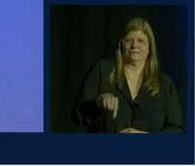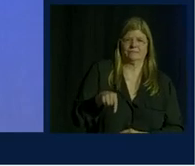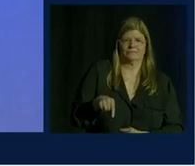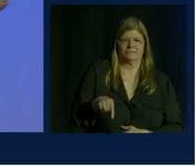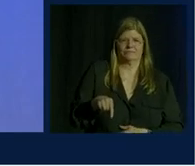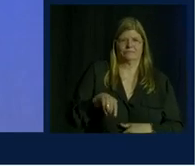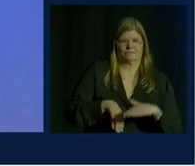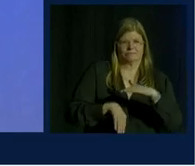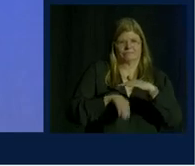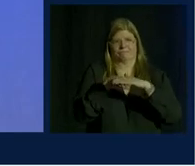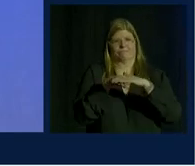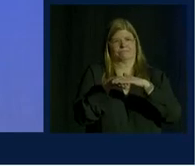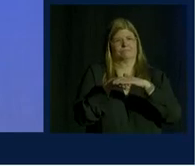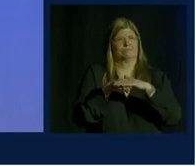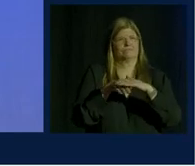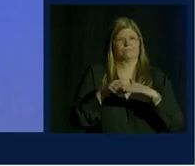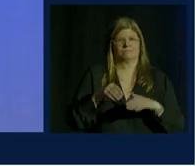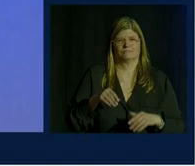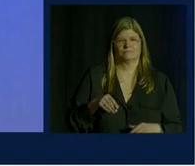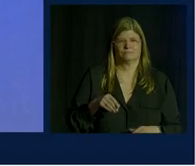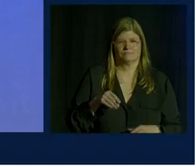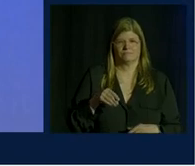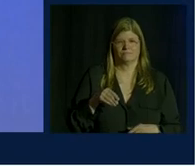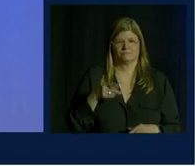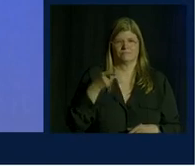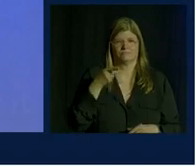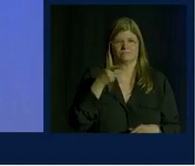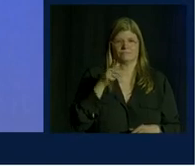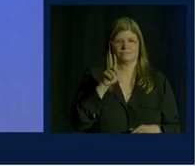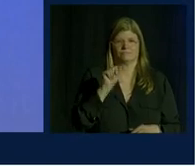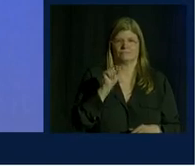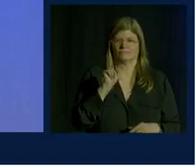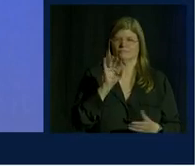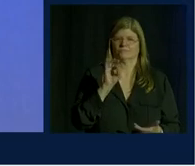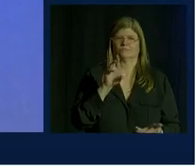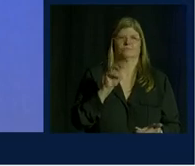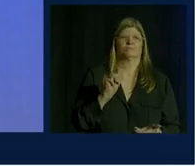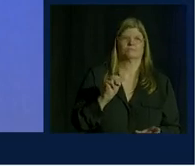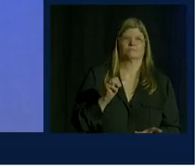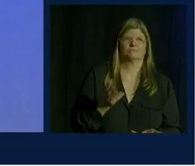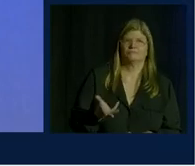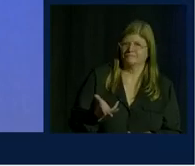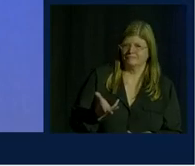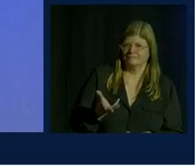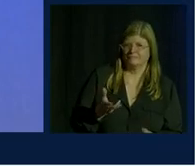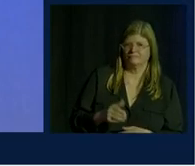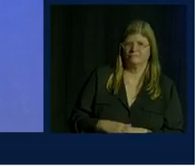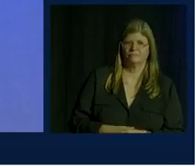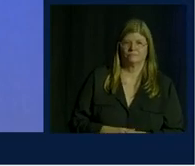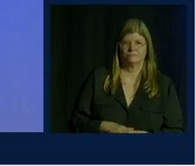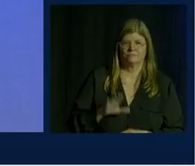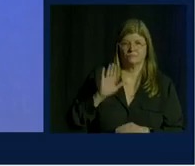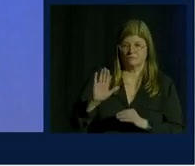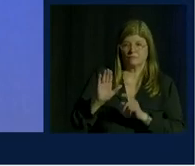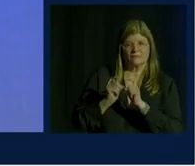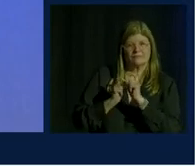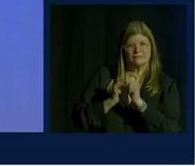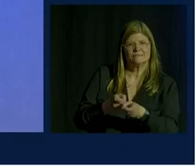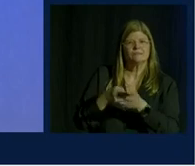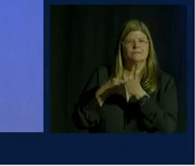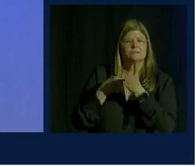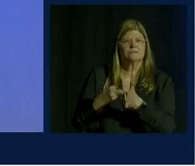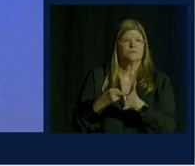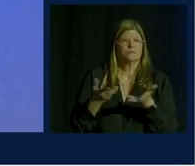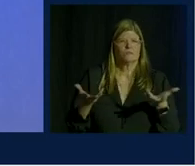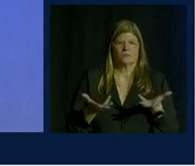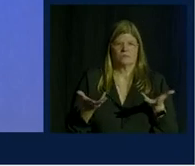of you as innovators is that your delivery models are unique. They're not like most of the delivery models that